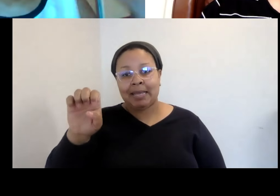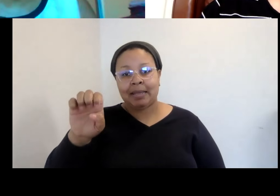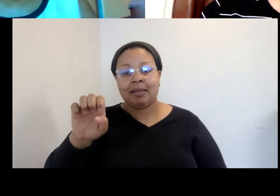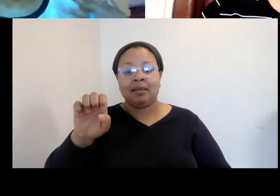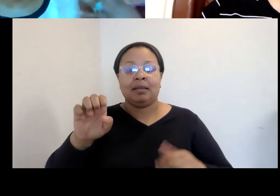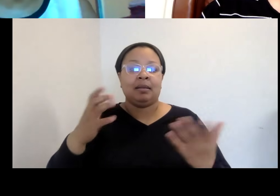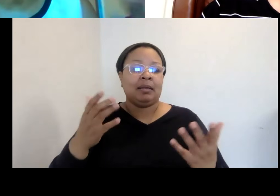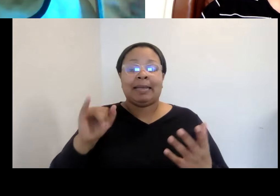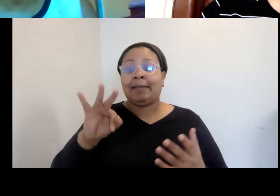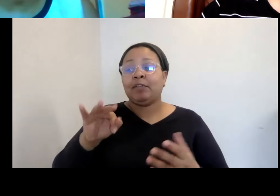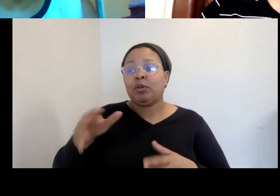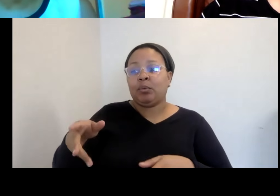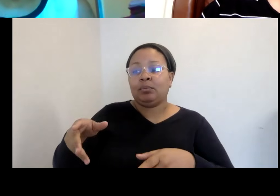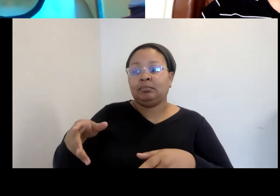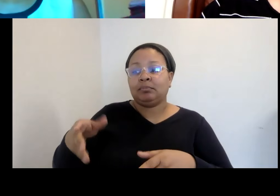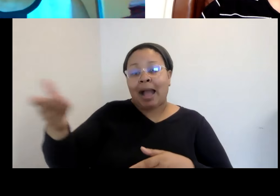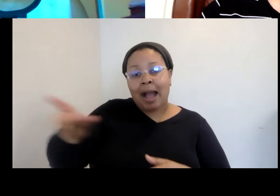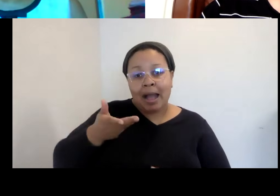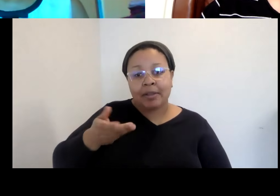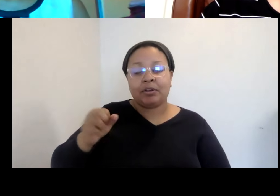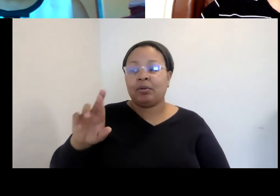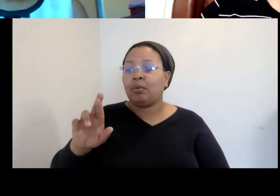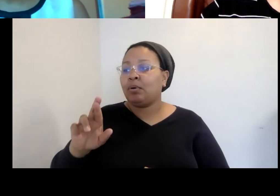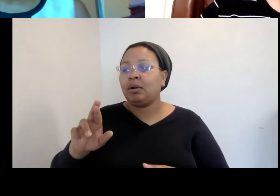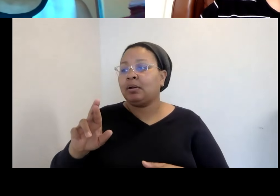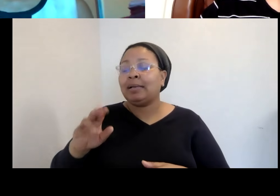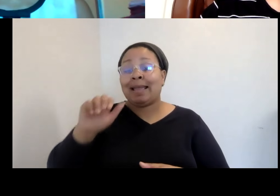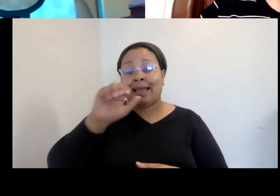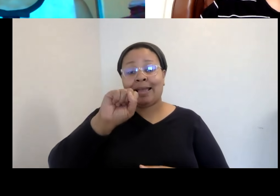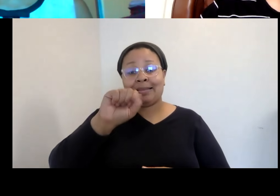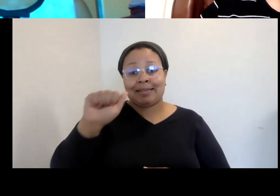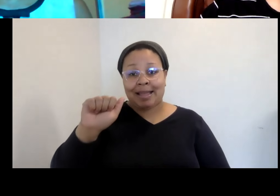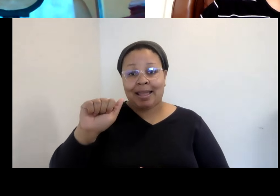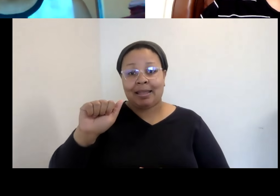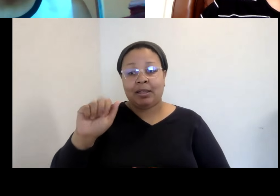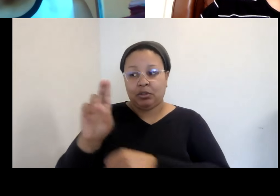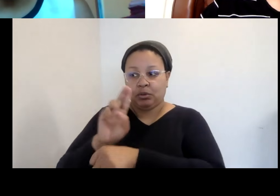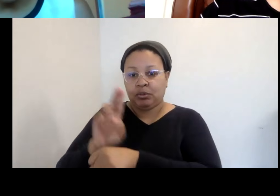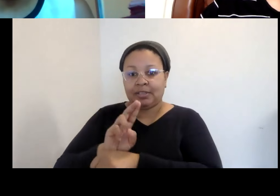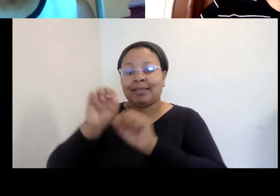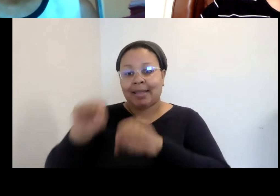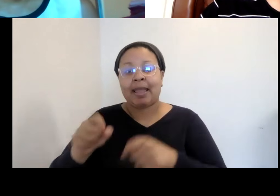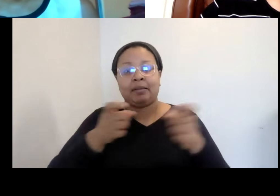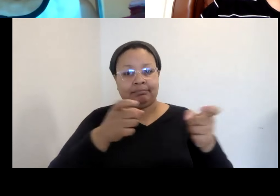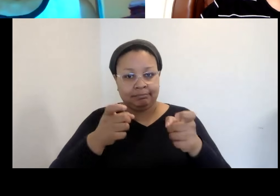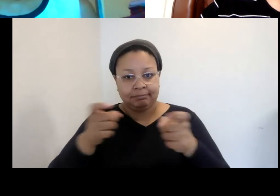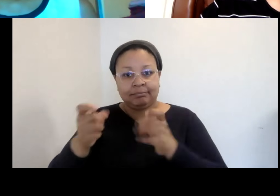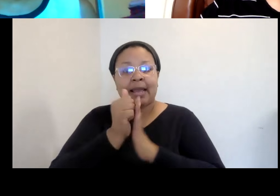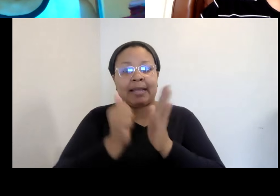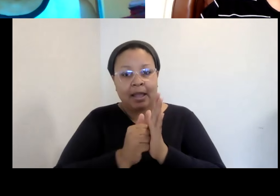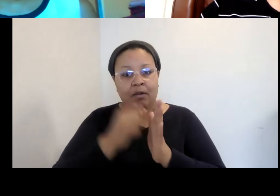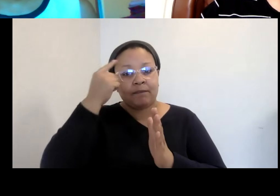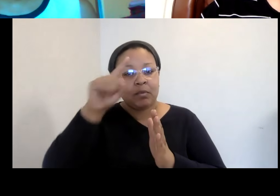hired by or under SSA, Social Security Administration, can actually administer an account for